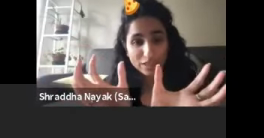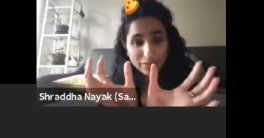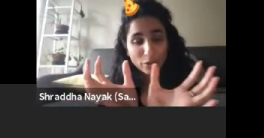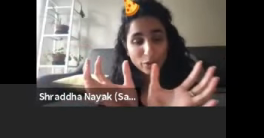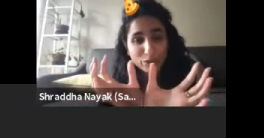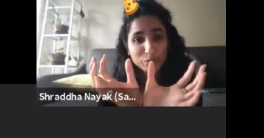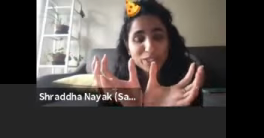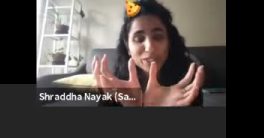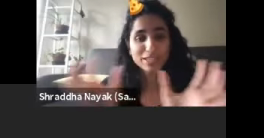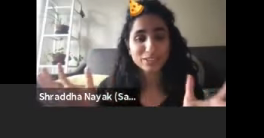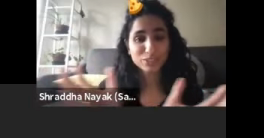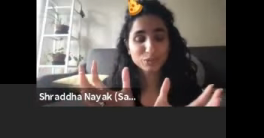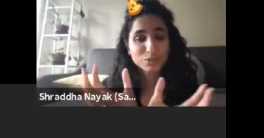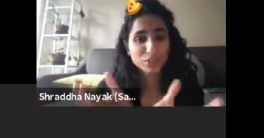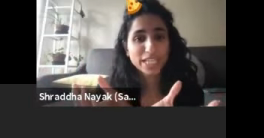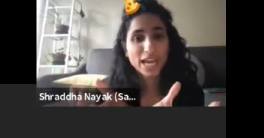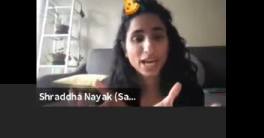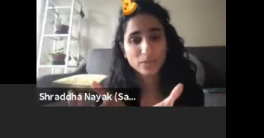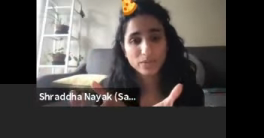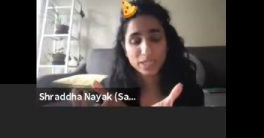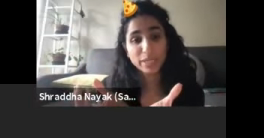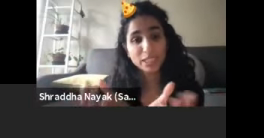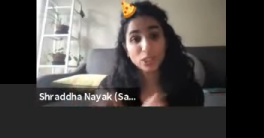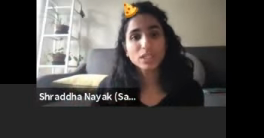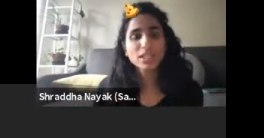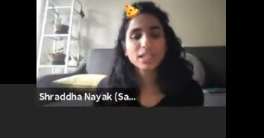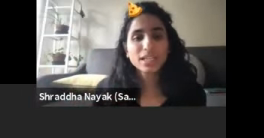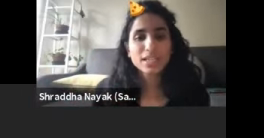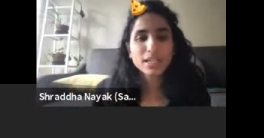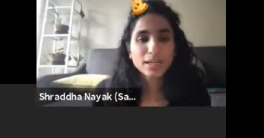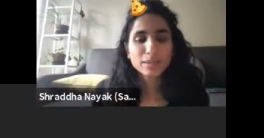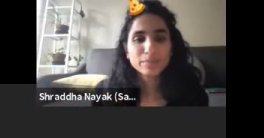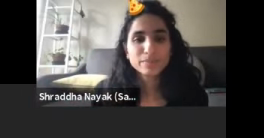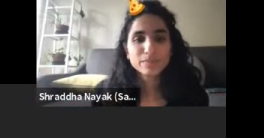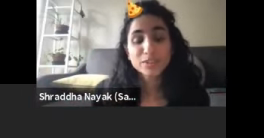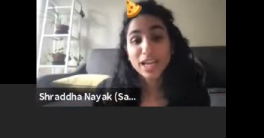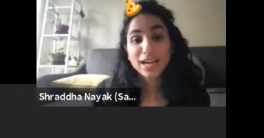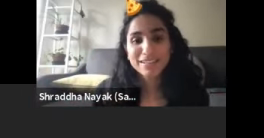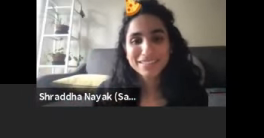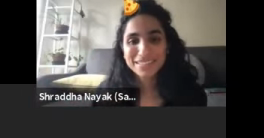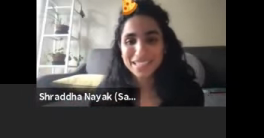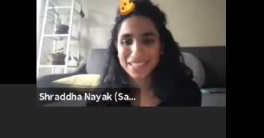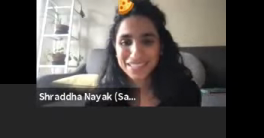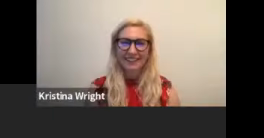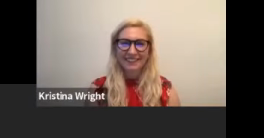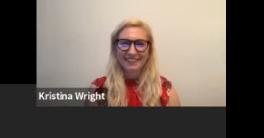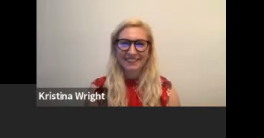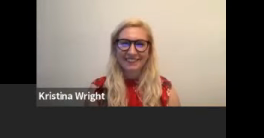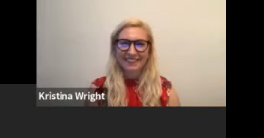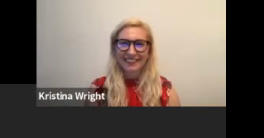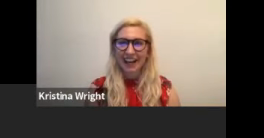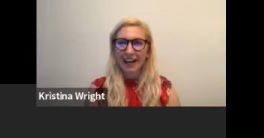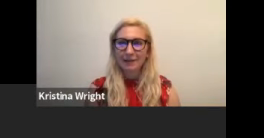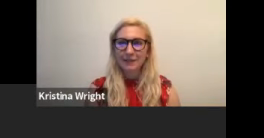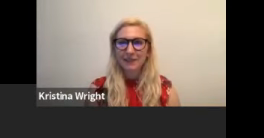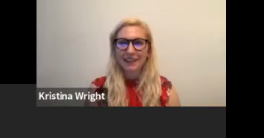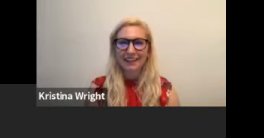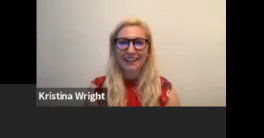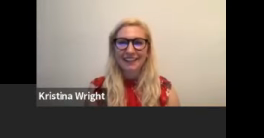put all those pieces together to see how it might look. So yeah, that's exciting, right?